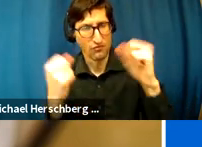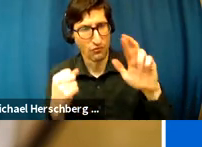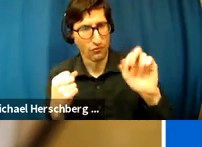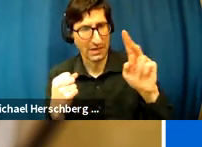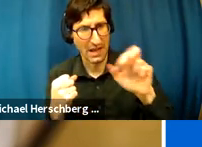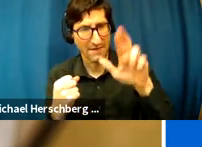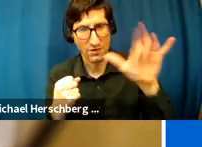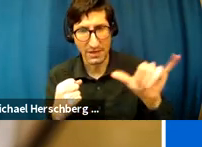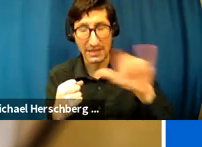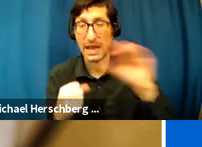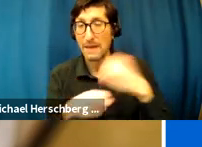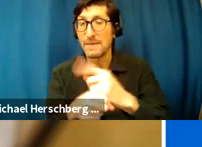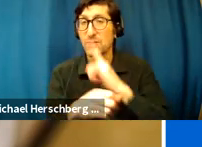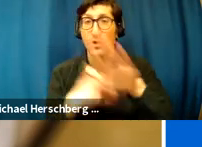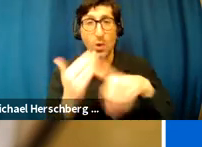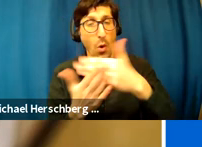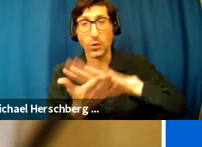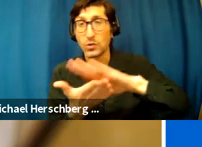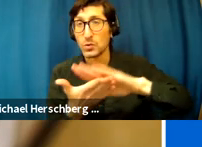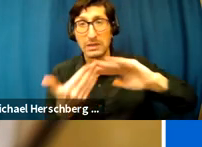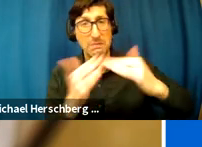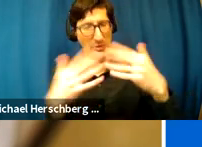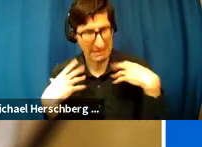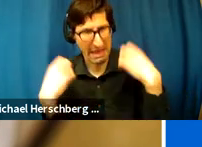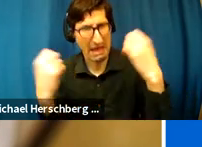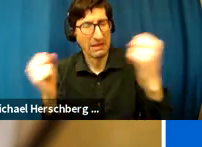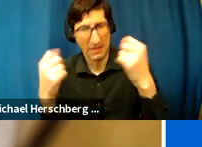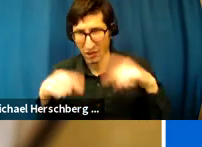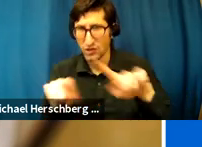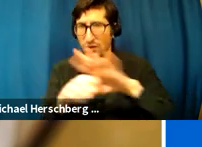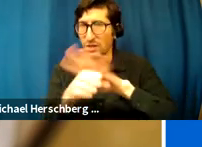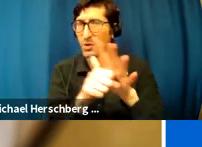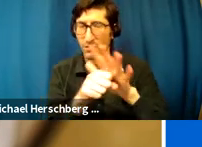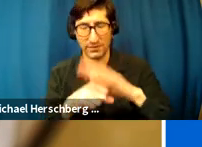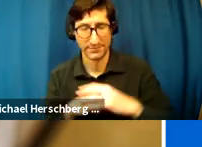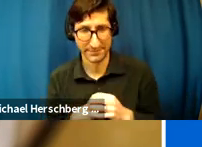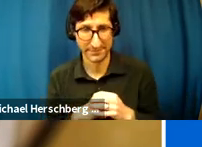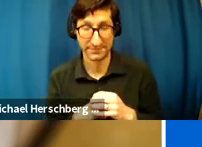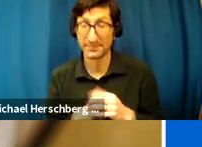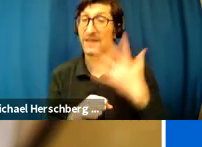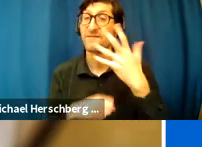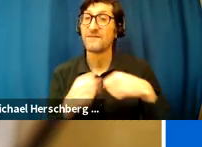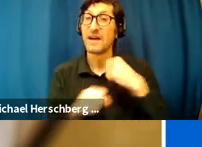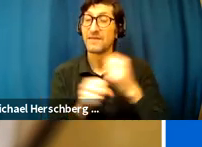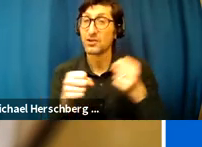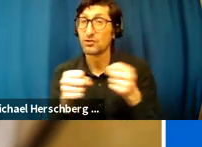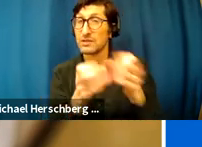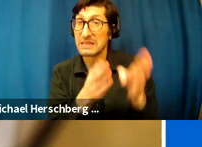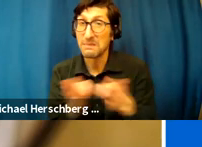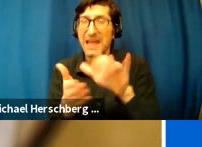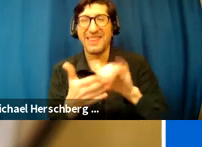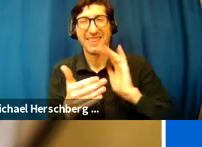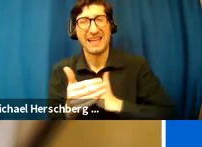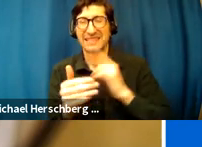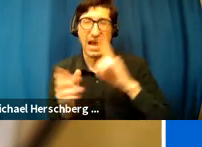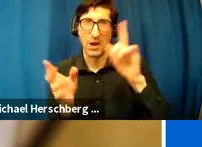the whole school community's health and wellness amidst the COVID-19 pandemic. The five-year strategic plan is our roadmap for